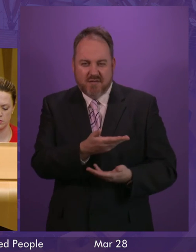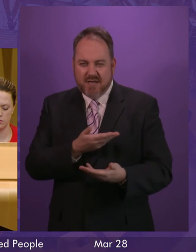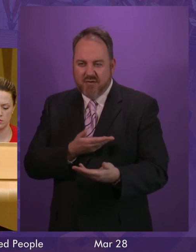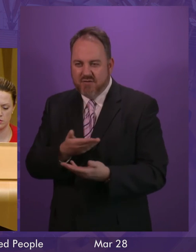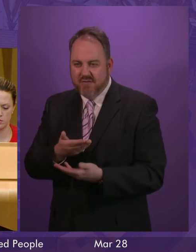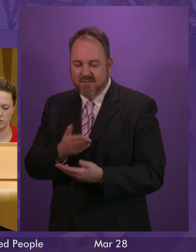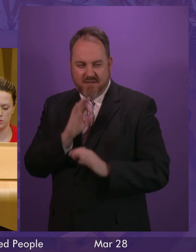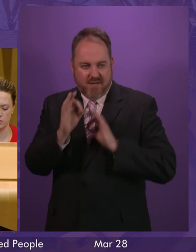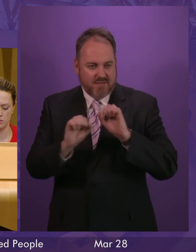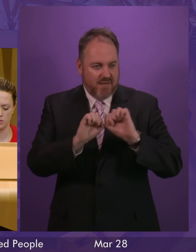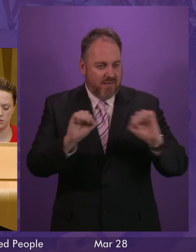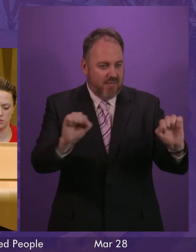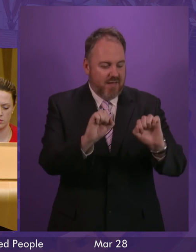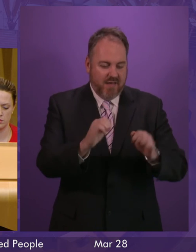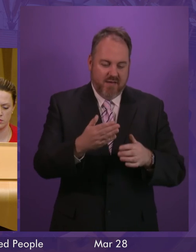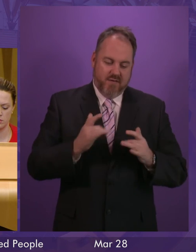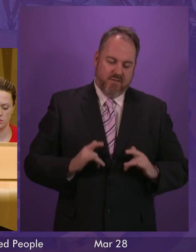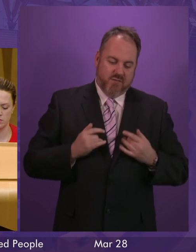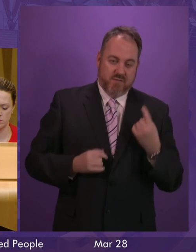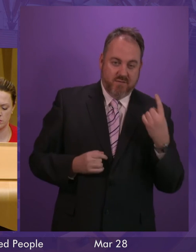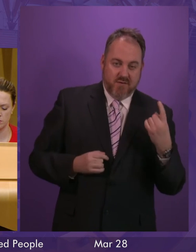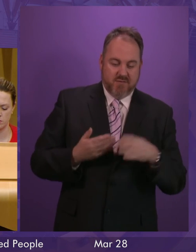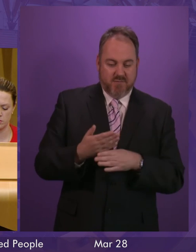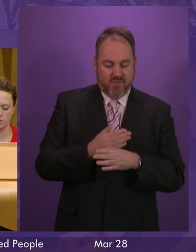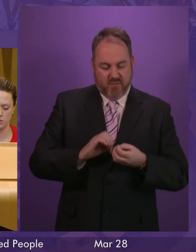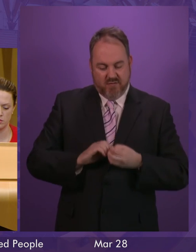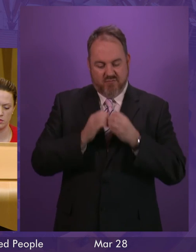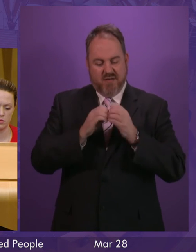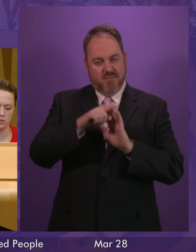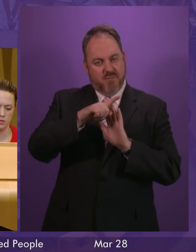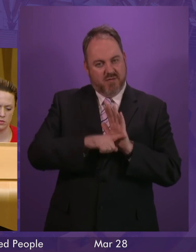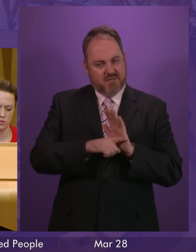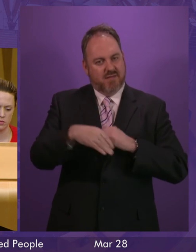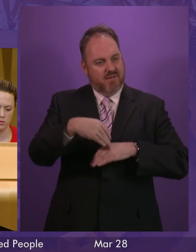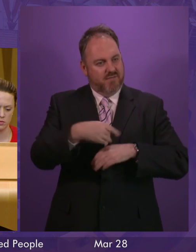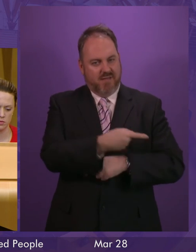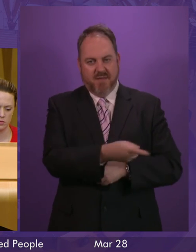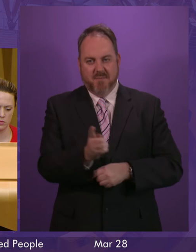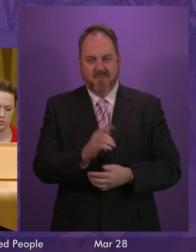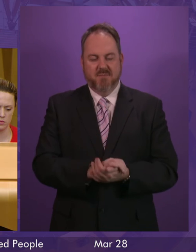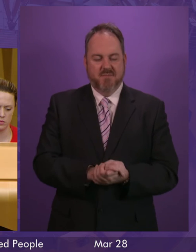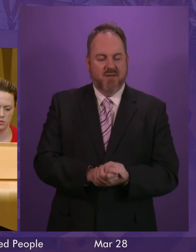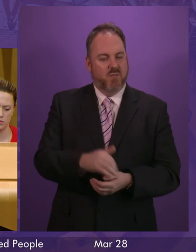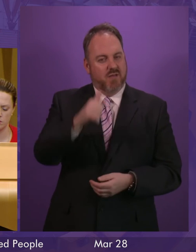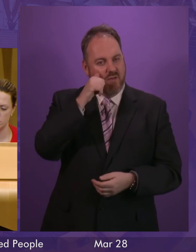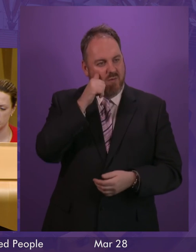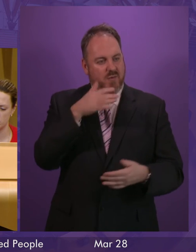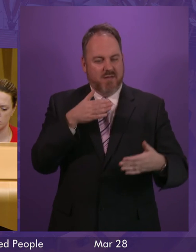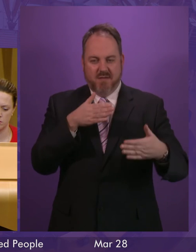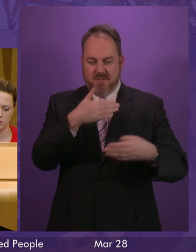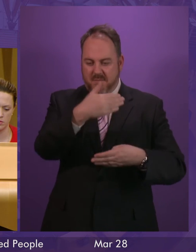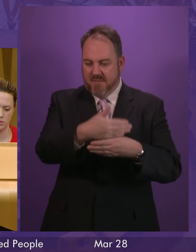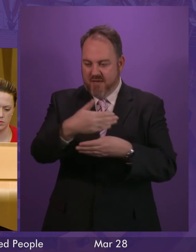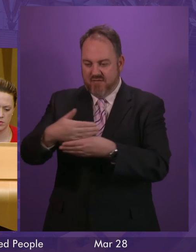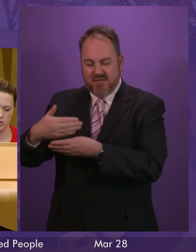policy. And it that engagement that so important that the effective solutions to the problems and barriers faced by disabled people must be drawn from